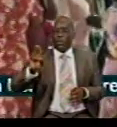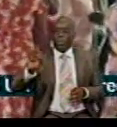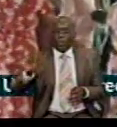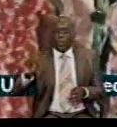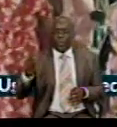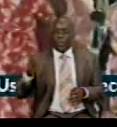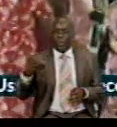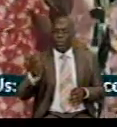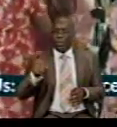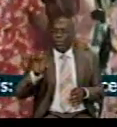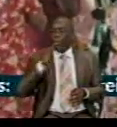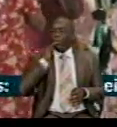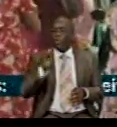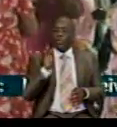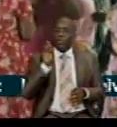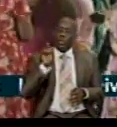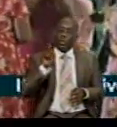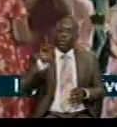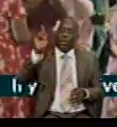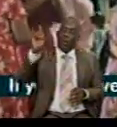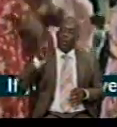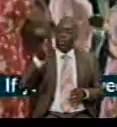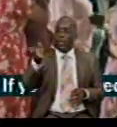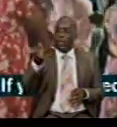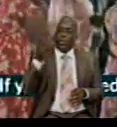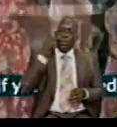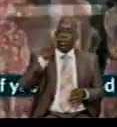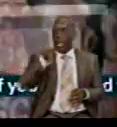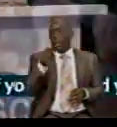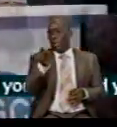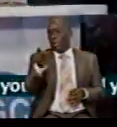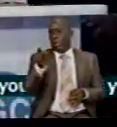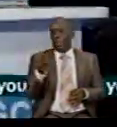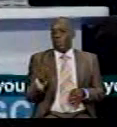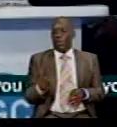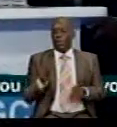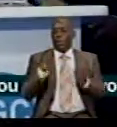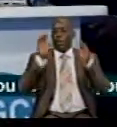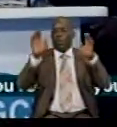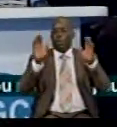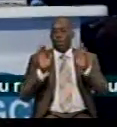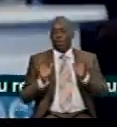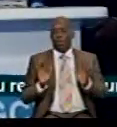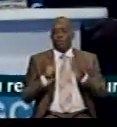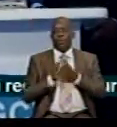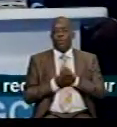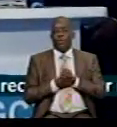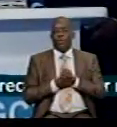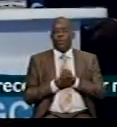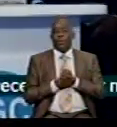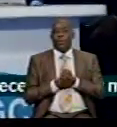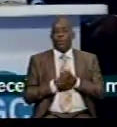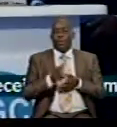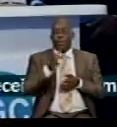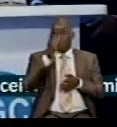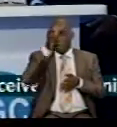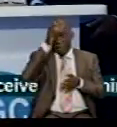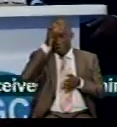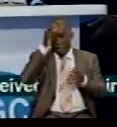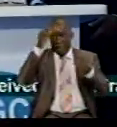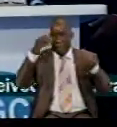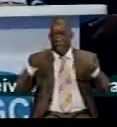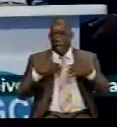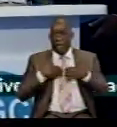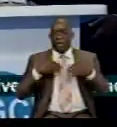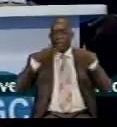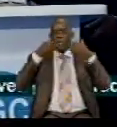derrière. Another crutch is up behind there. Ce béquille encore en l'air. Wonderful. Merveilleux. Satan has lost the battle on